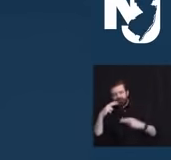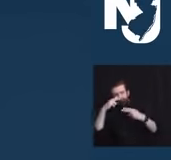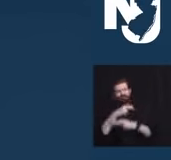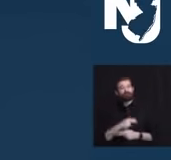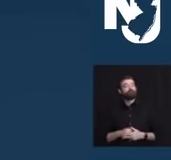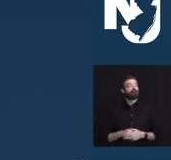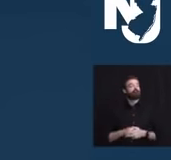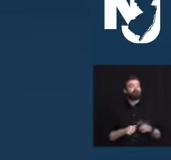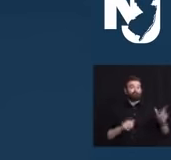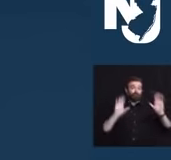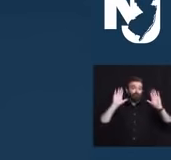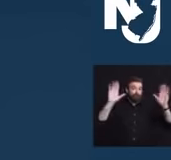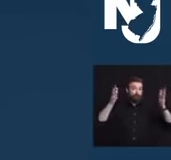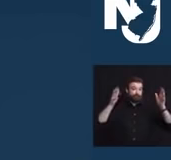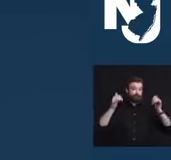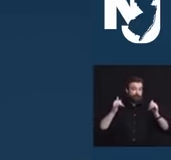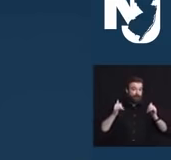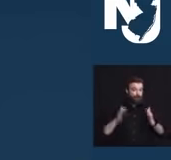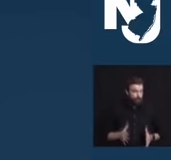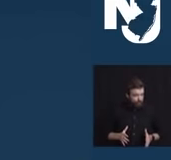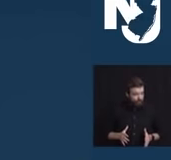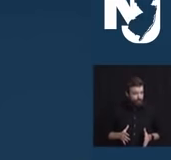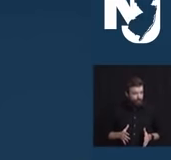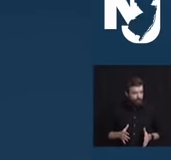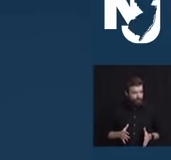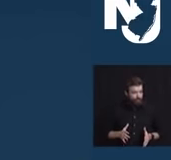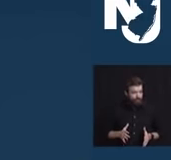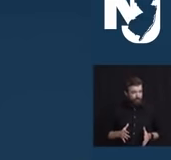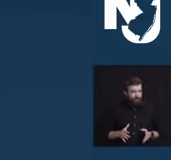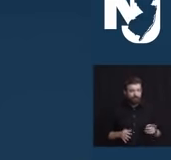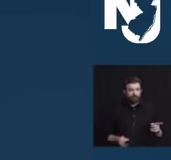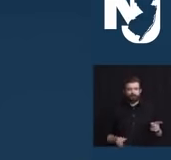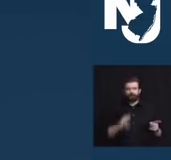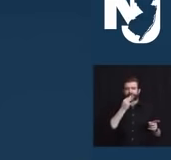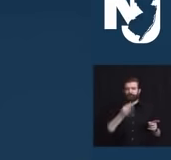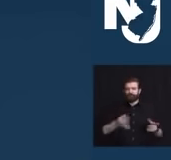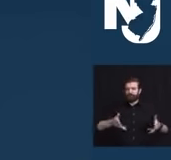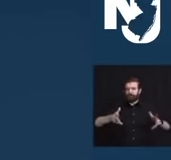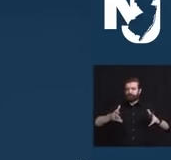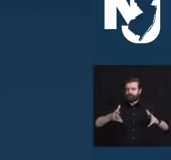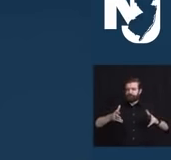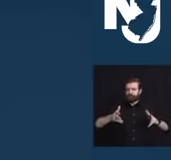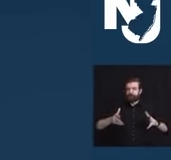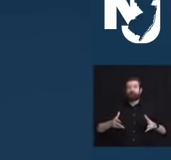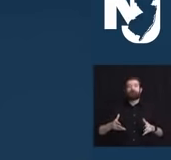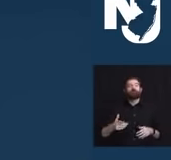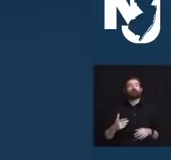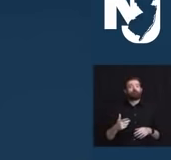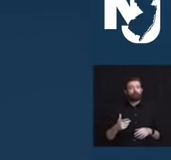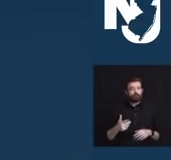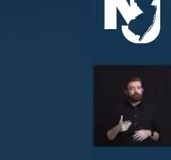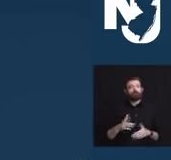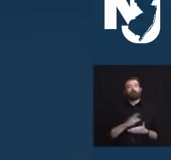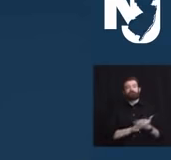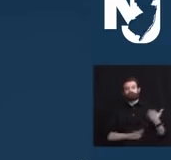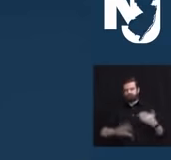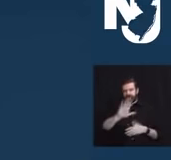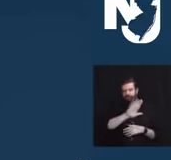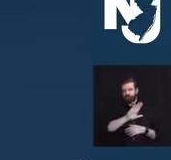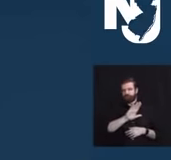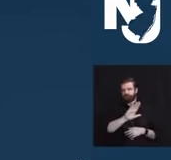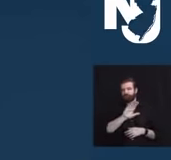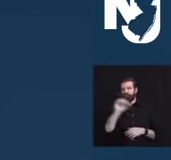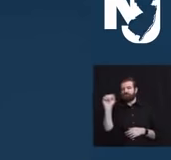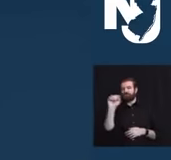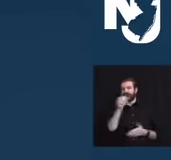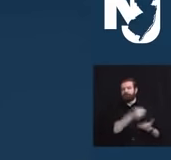player. His aptitude on the court earned him a scholarship to play basketball at Wheaton College in Illinois, where